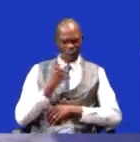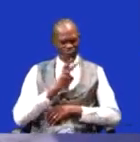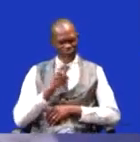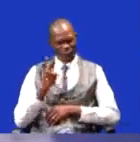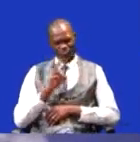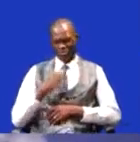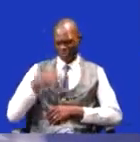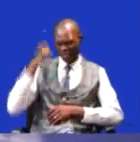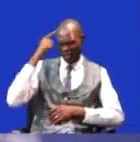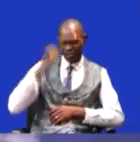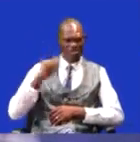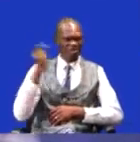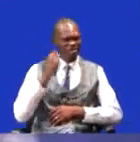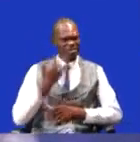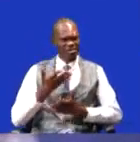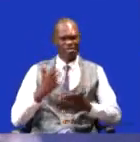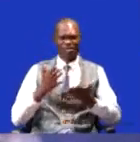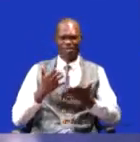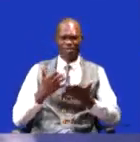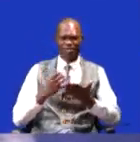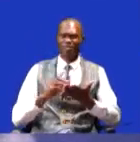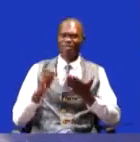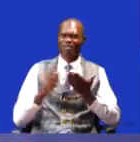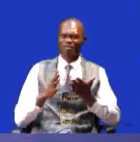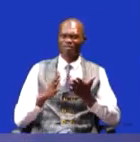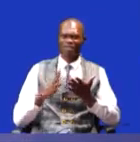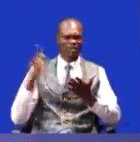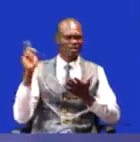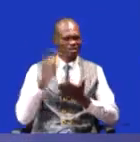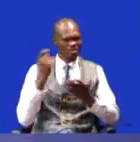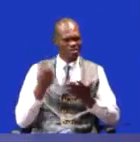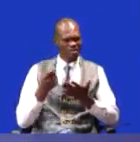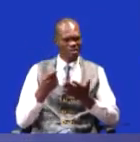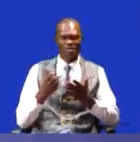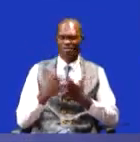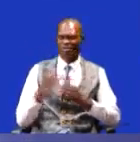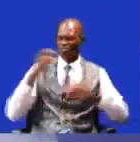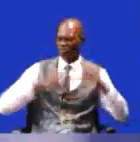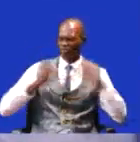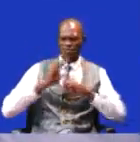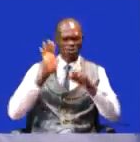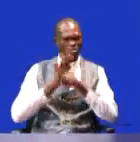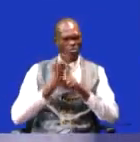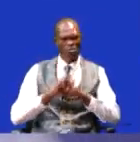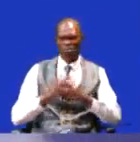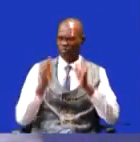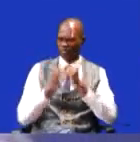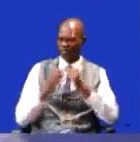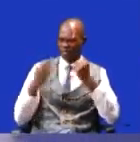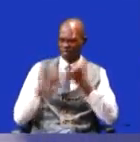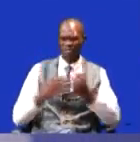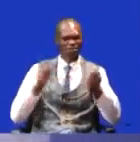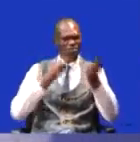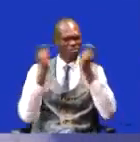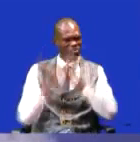think Kenya is one of the countries with the most regulations on corruption. I think there are how many? Are they 18? There are so many. You turn this